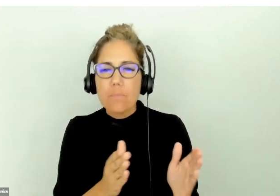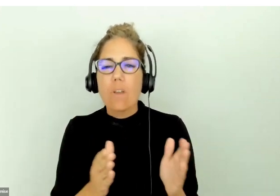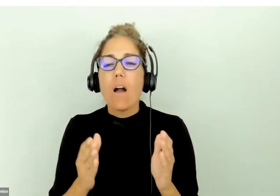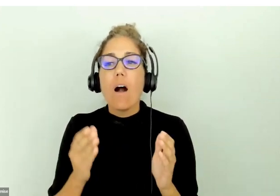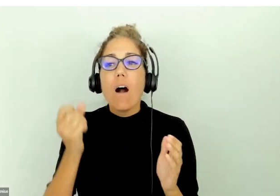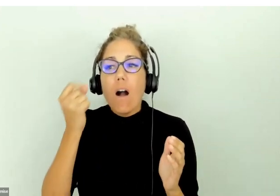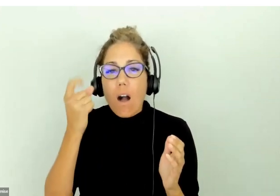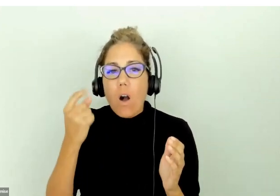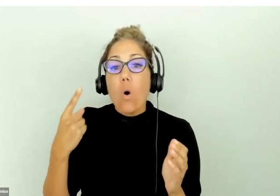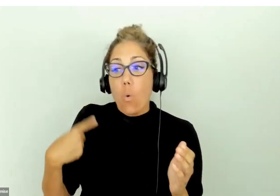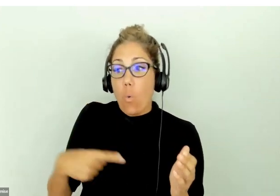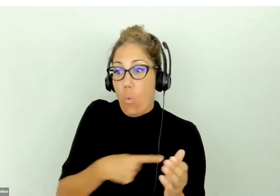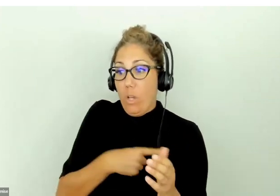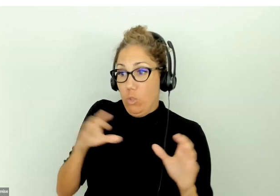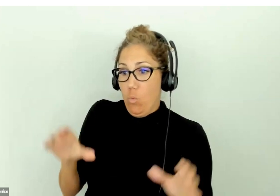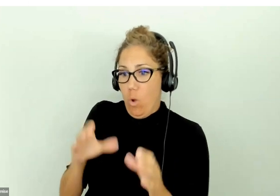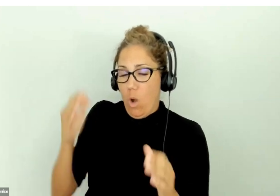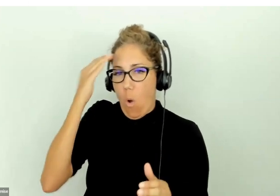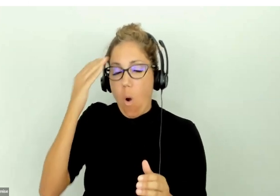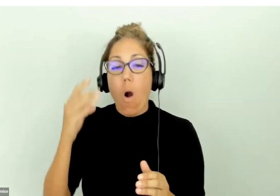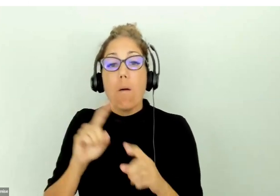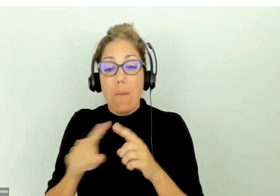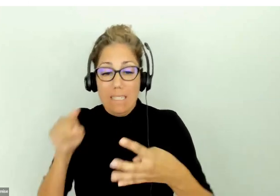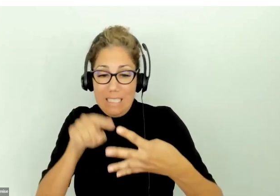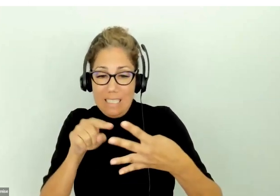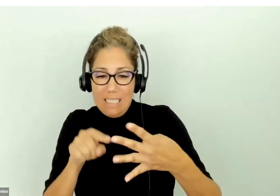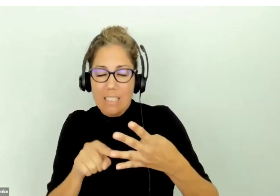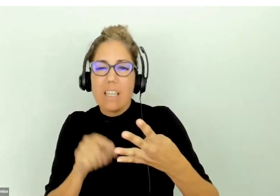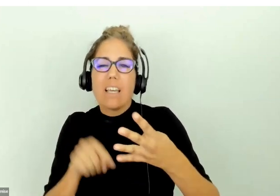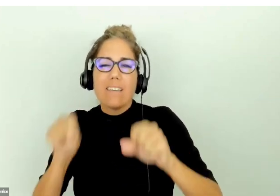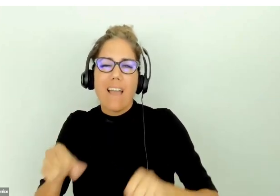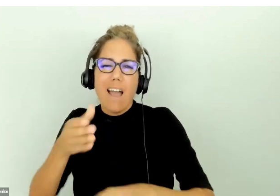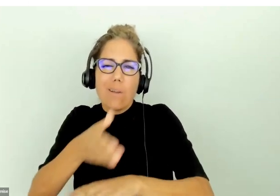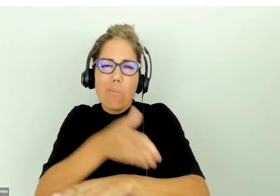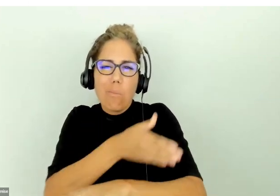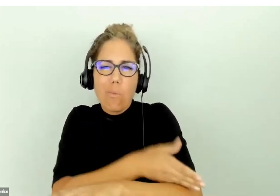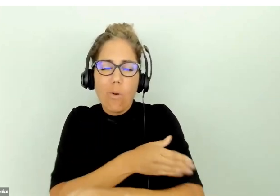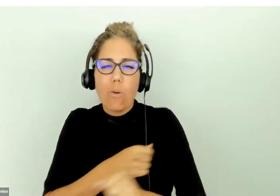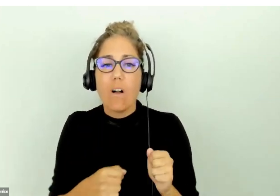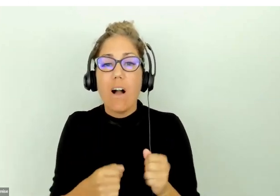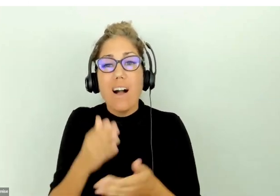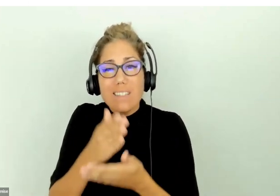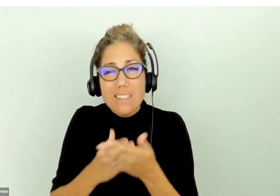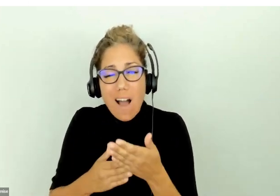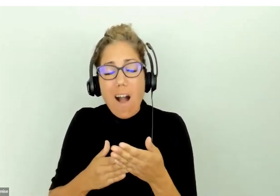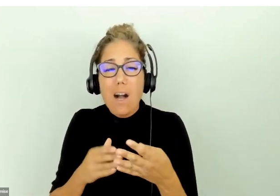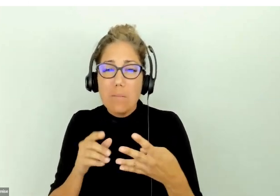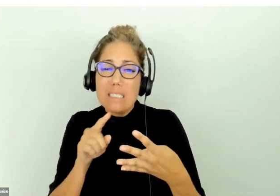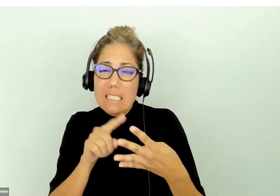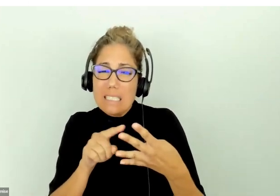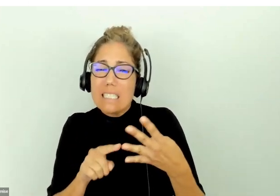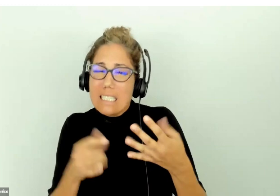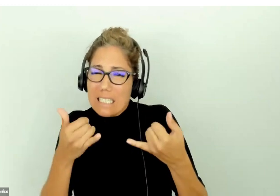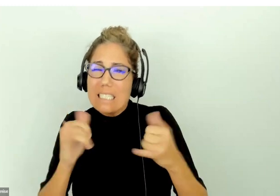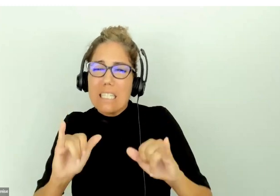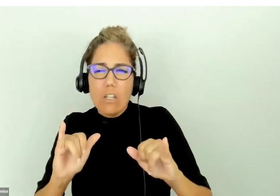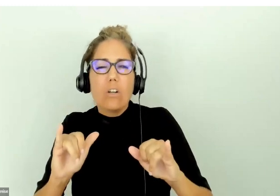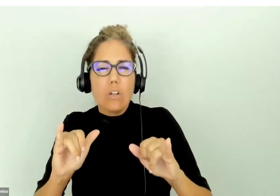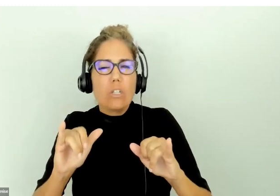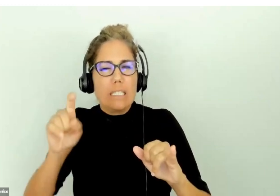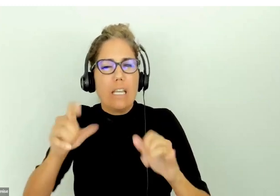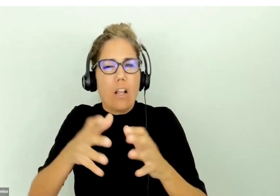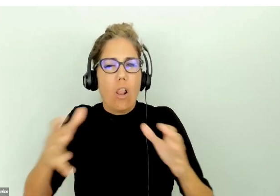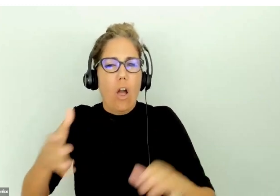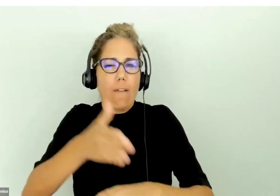in each of these areas, there's room for improvement. And actually, in some of these areas, a lot of room for improvement